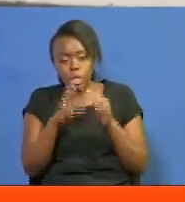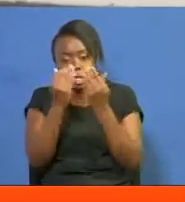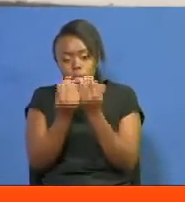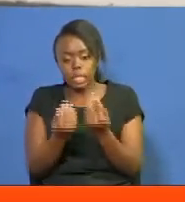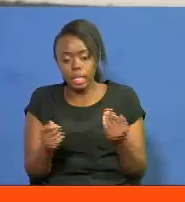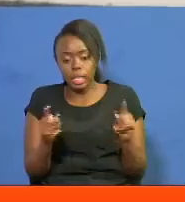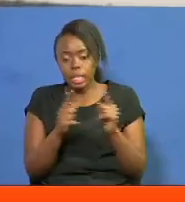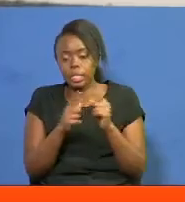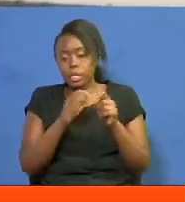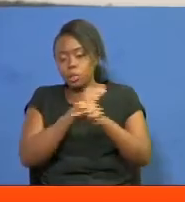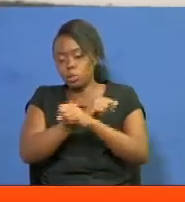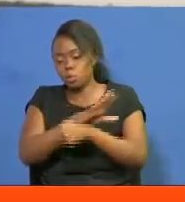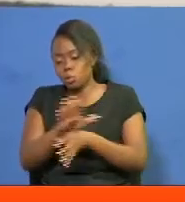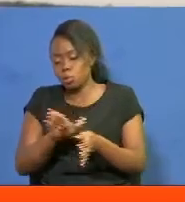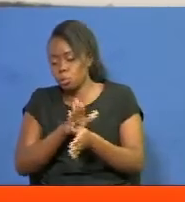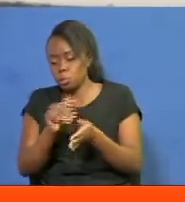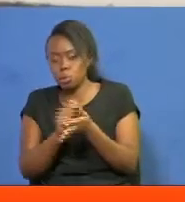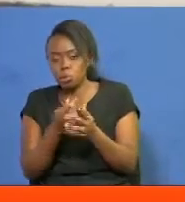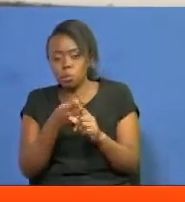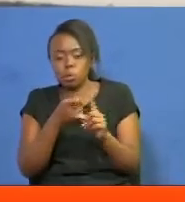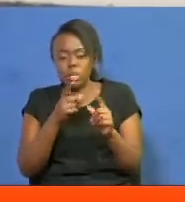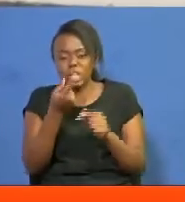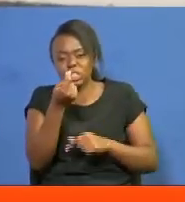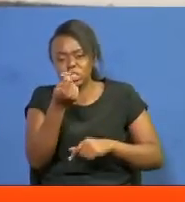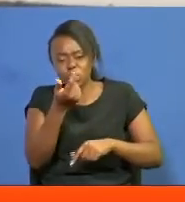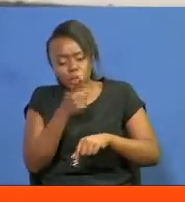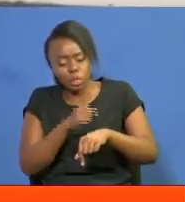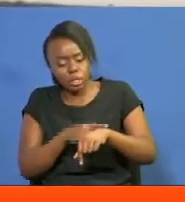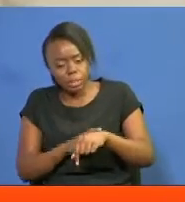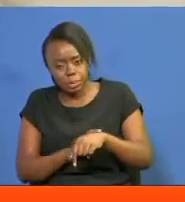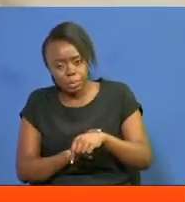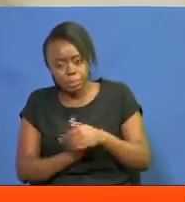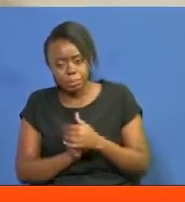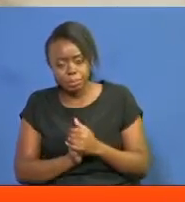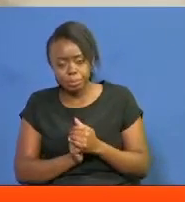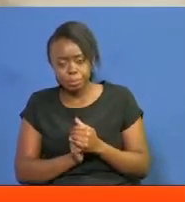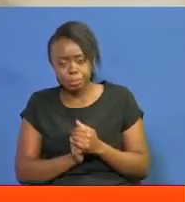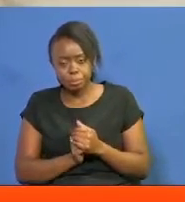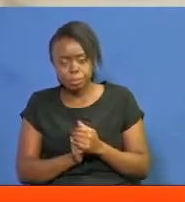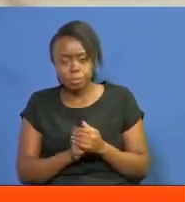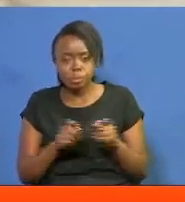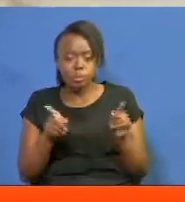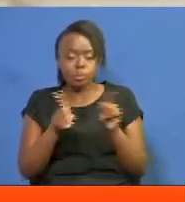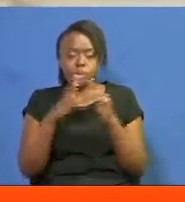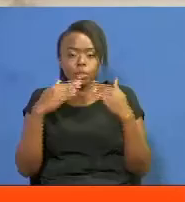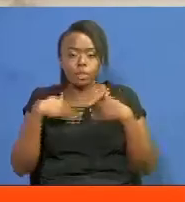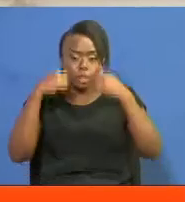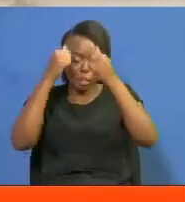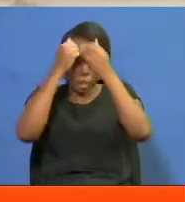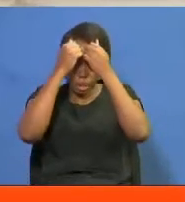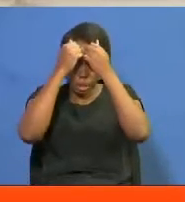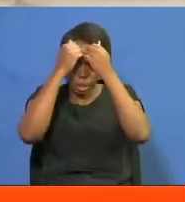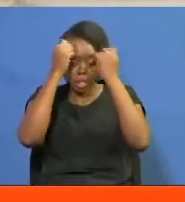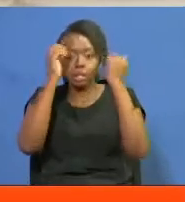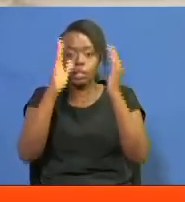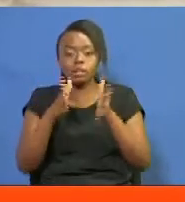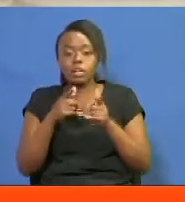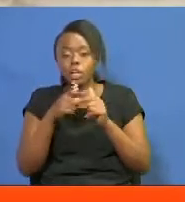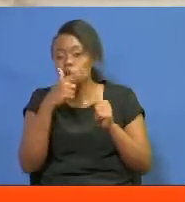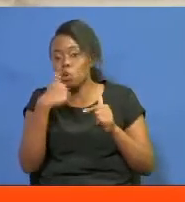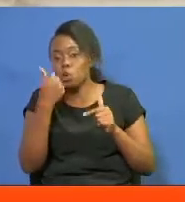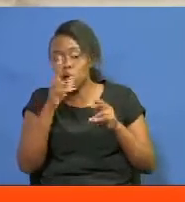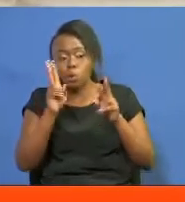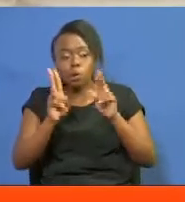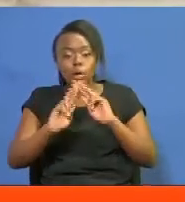children to safe grounds within a short time. Tuko na wanafunzi ama watoto wenye